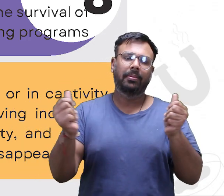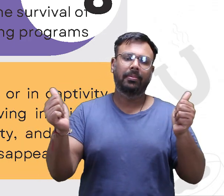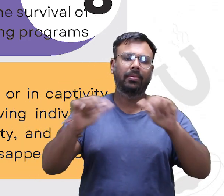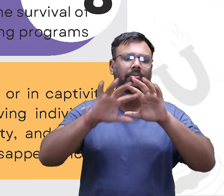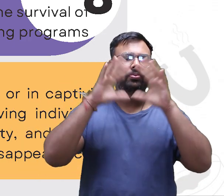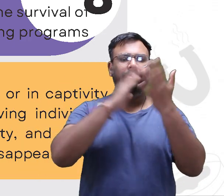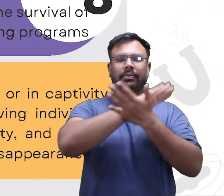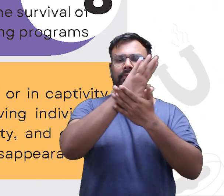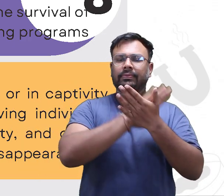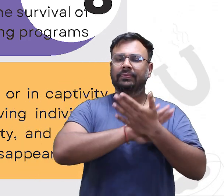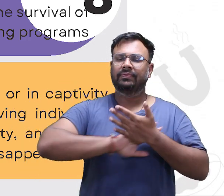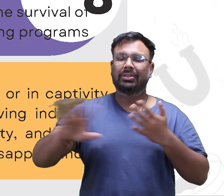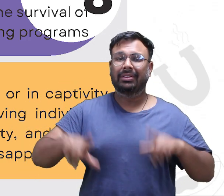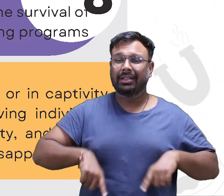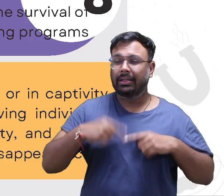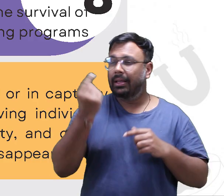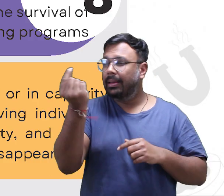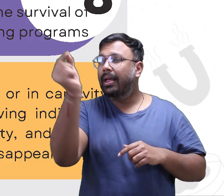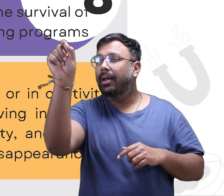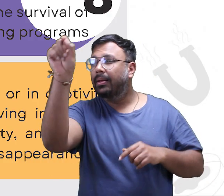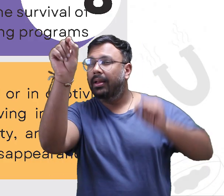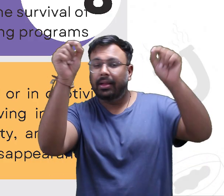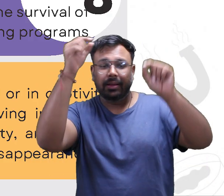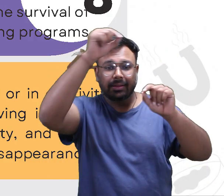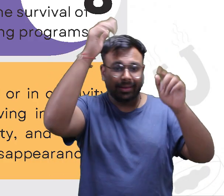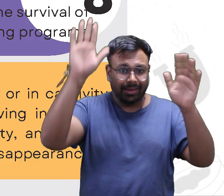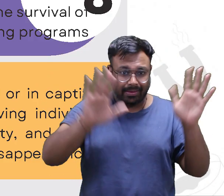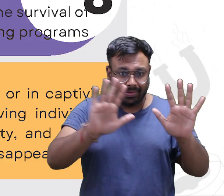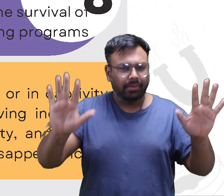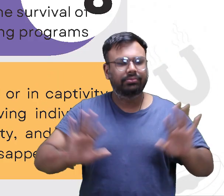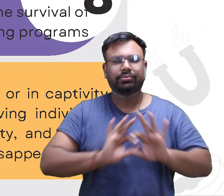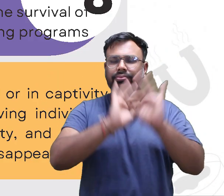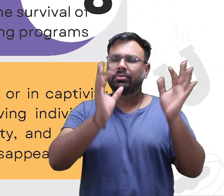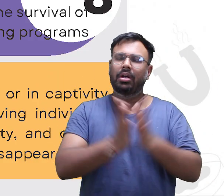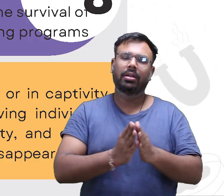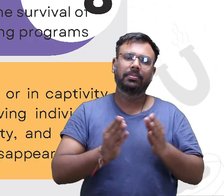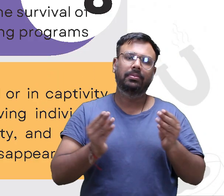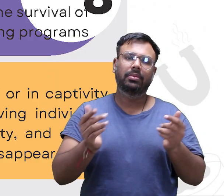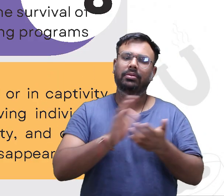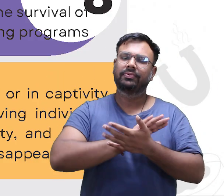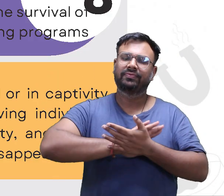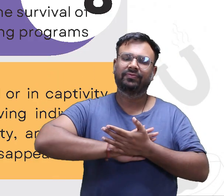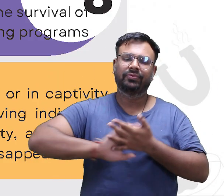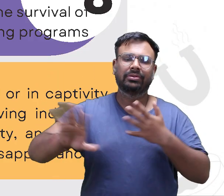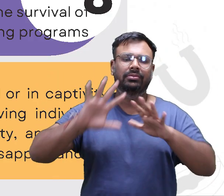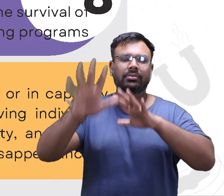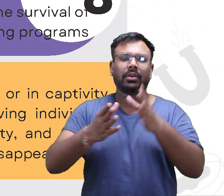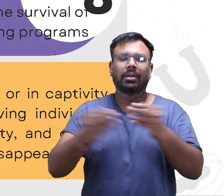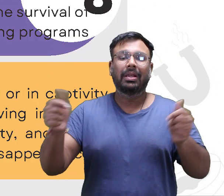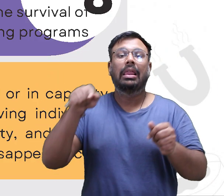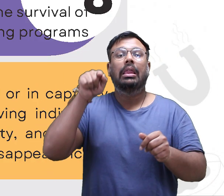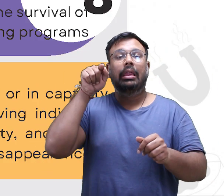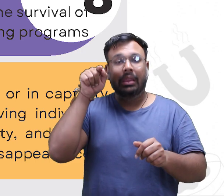captivity. They are considered to be globally extinct, with no living